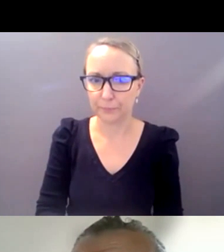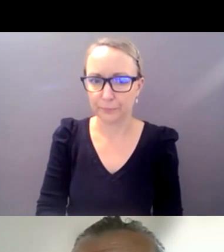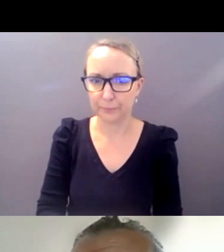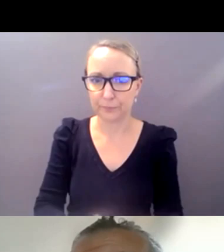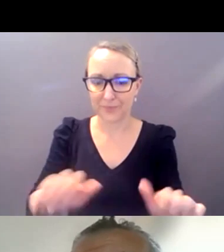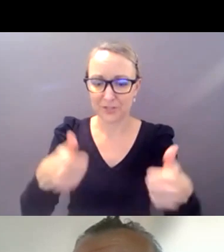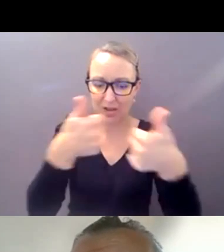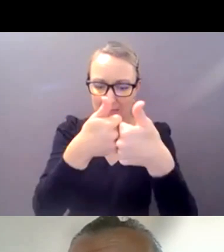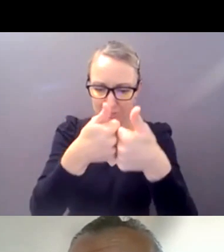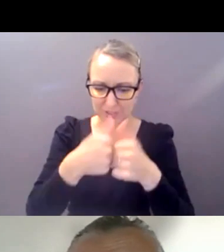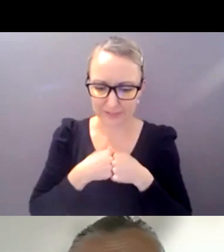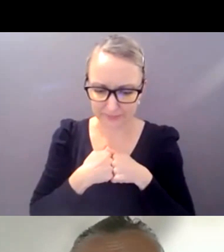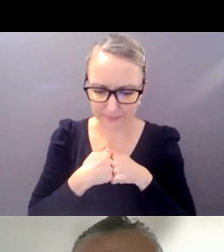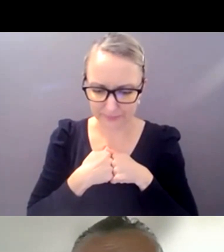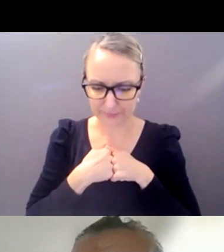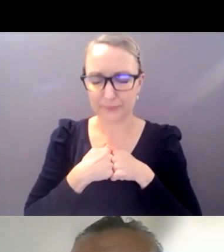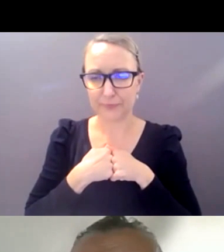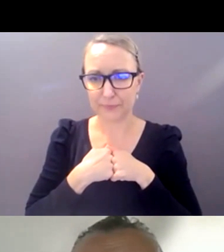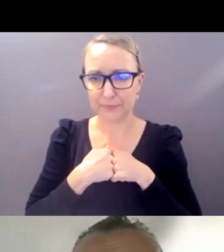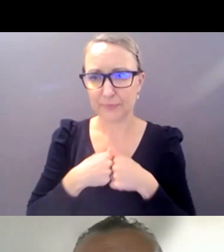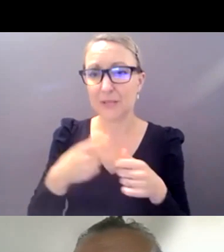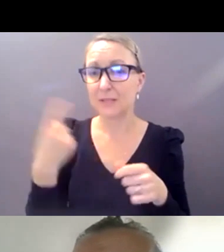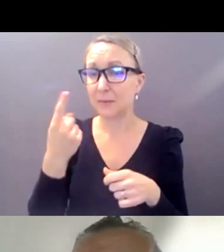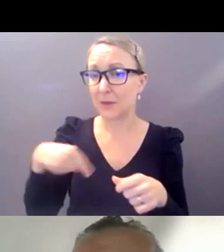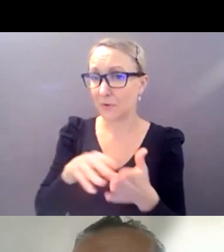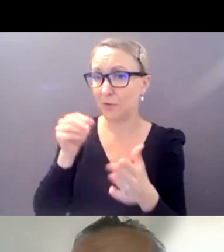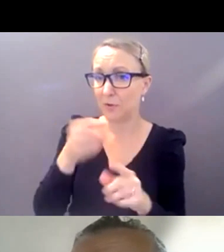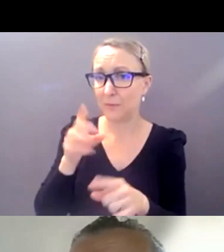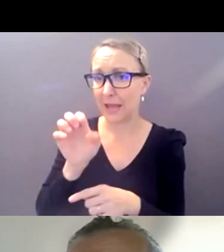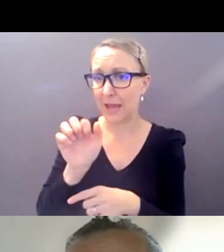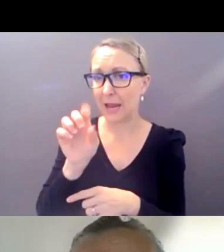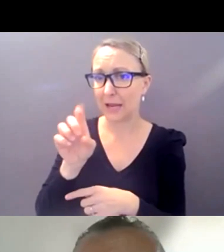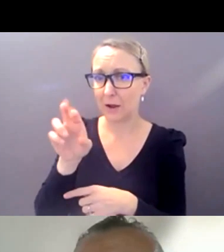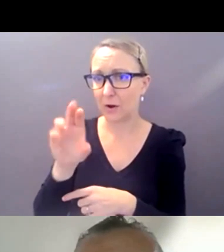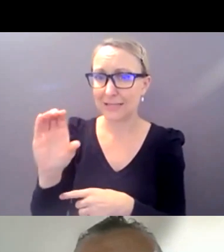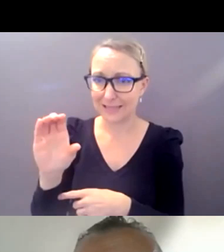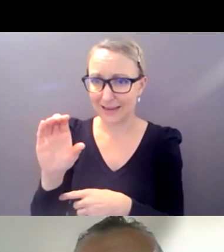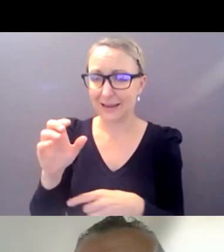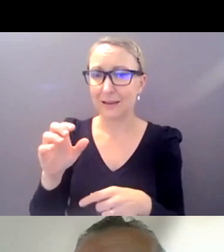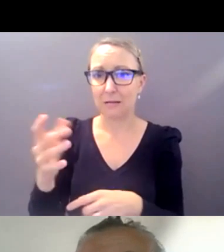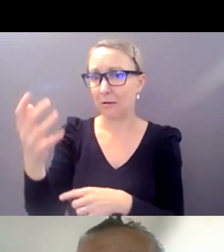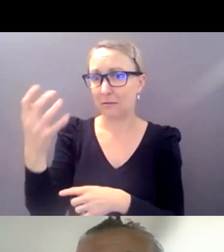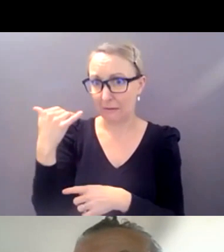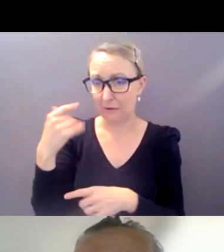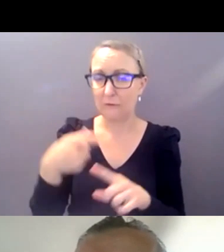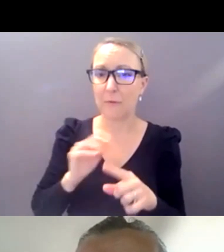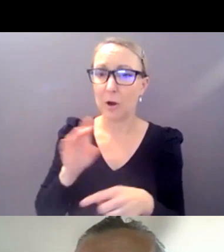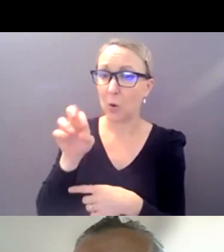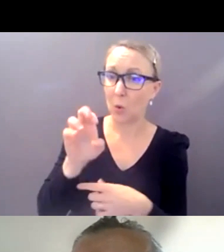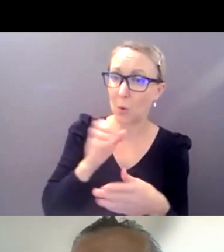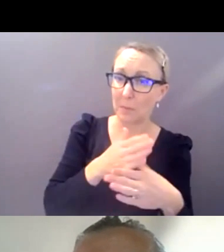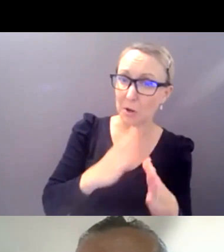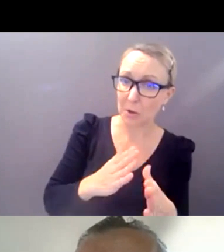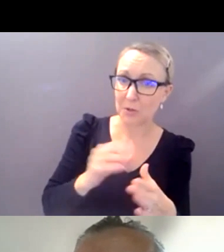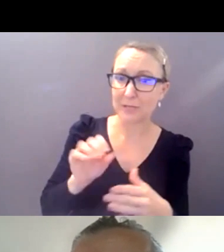Challenges. What we learned through our ADRC early on, our core partners and our extended partners really need to be